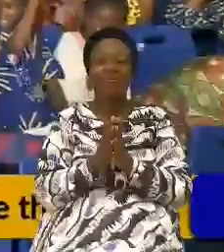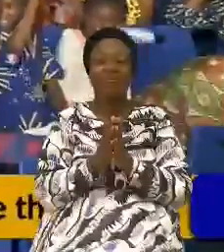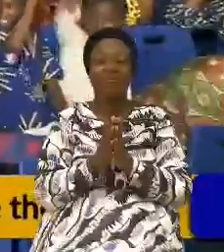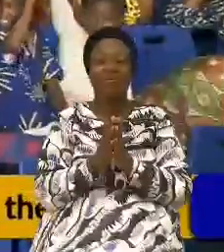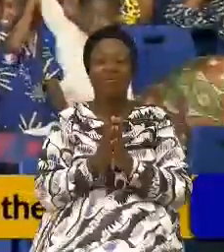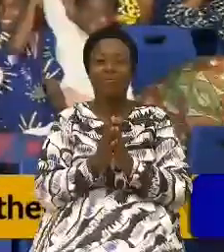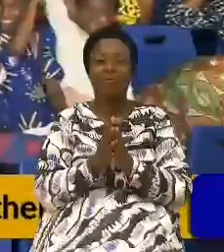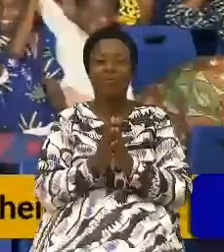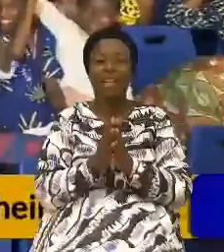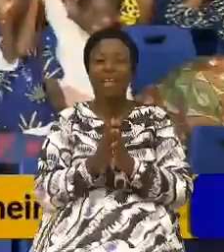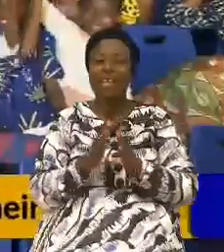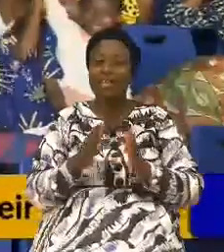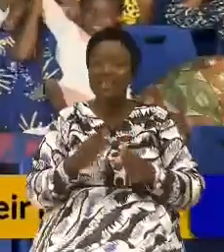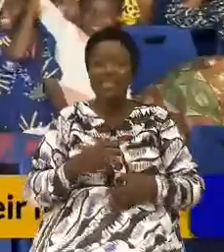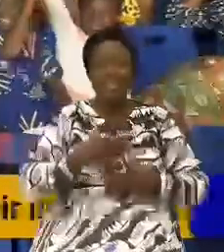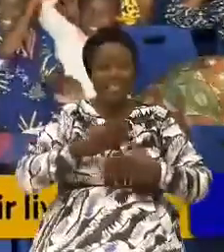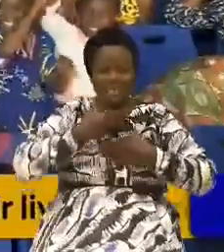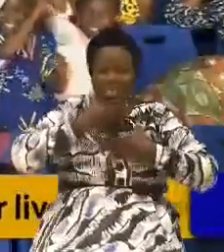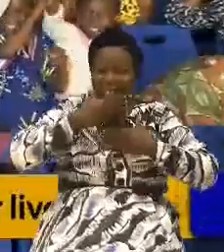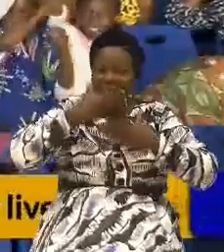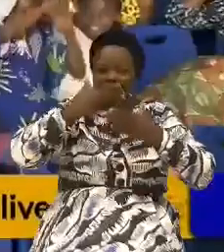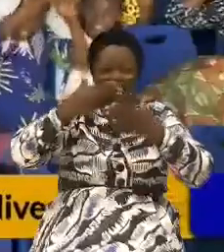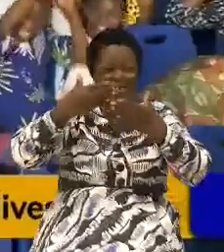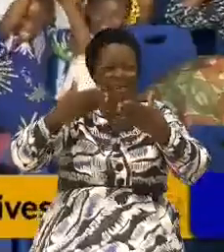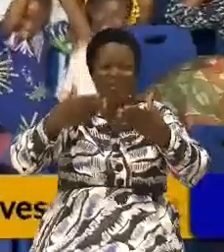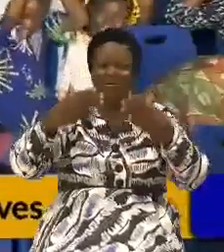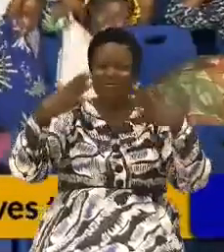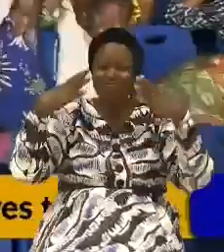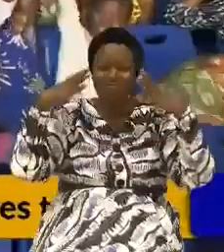An amen that will rent heaven